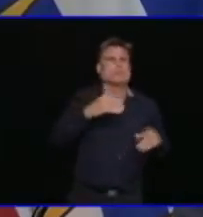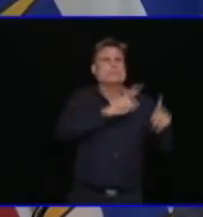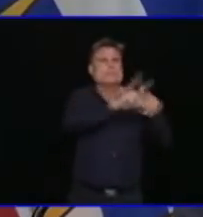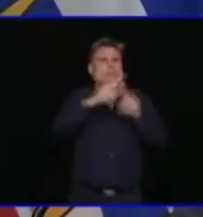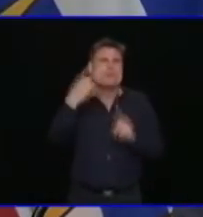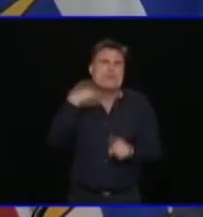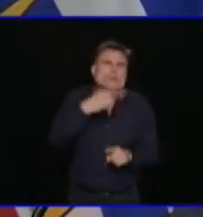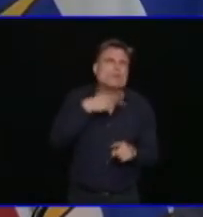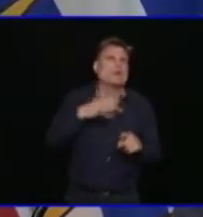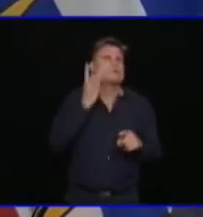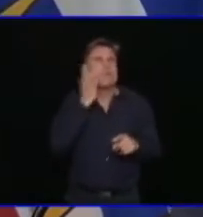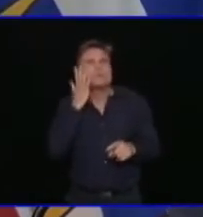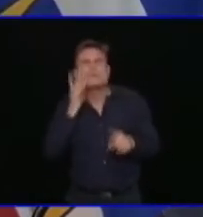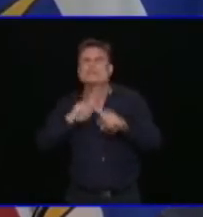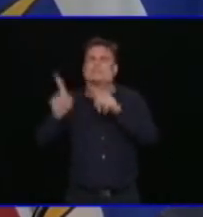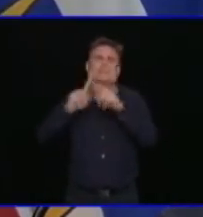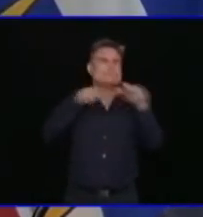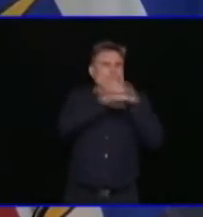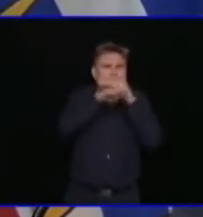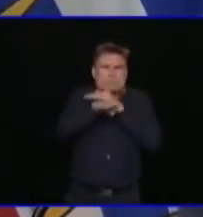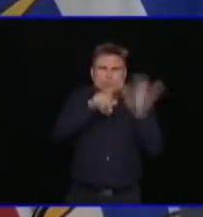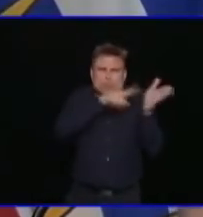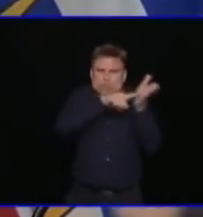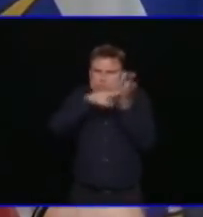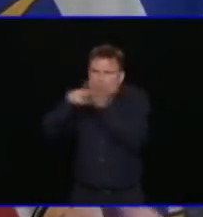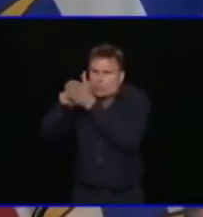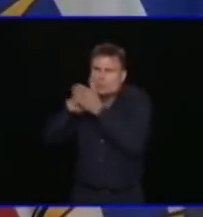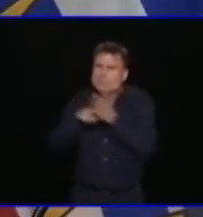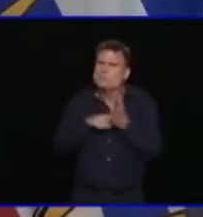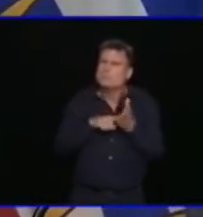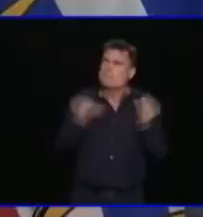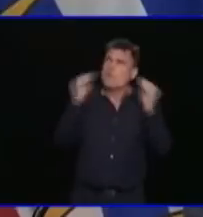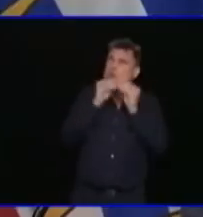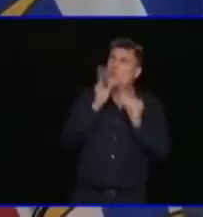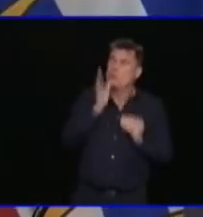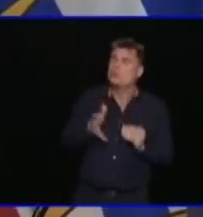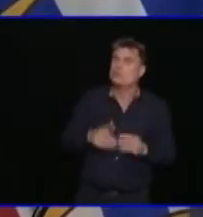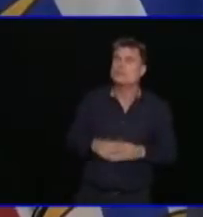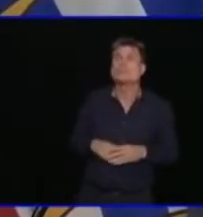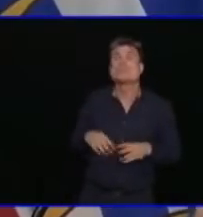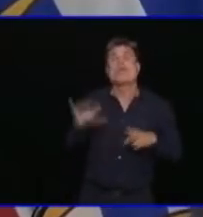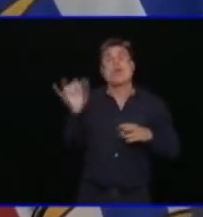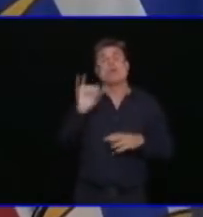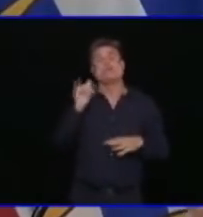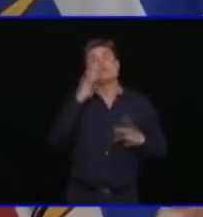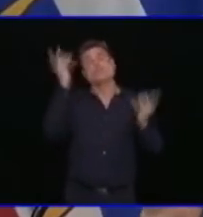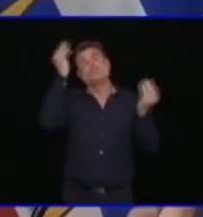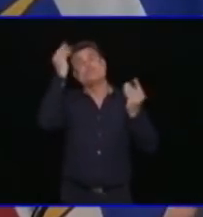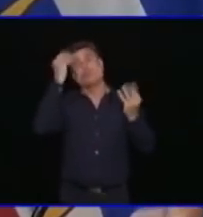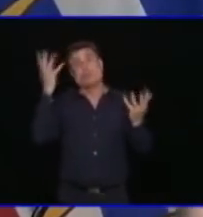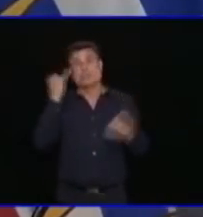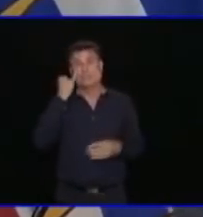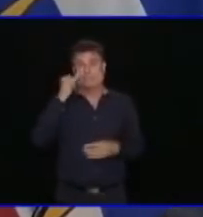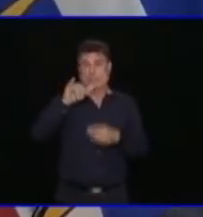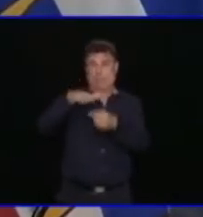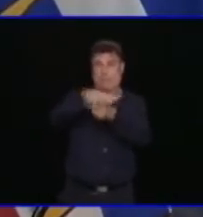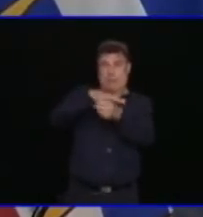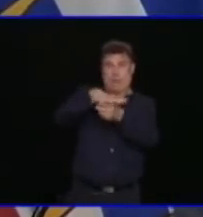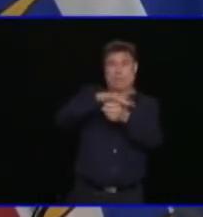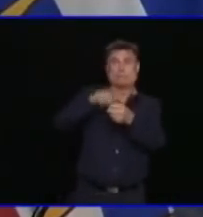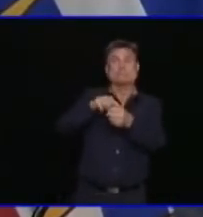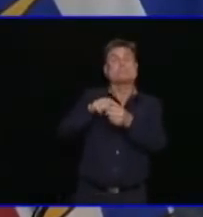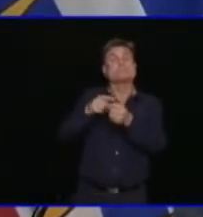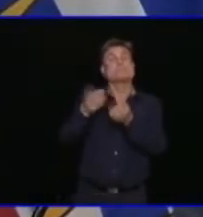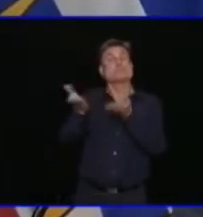is served, that people's inhibitions tend to go away and they may forget some of the rules. And that puts the servers and the people who are working in